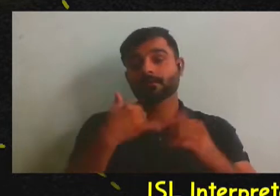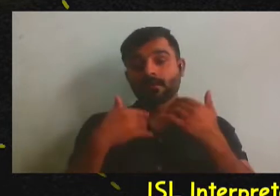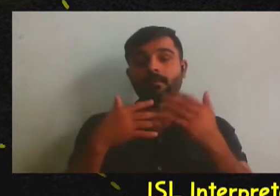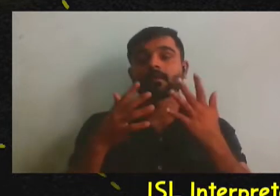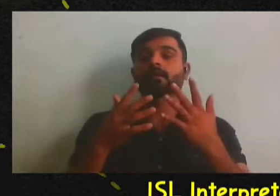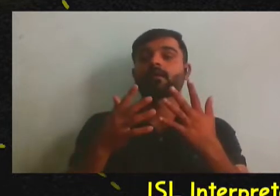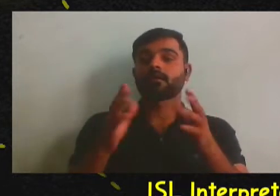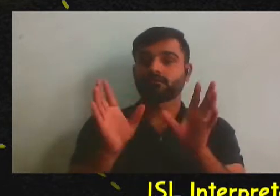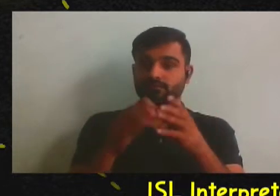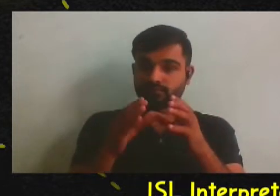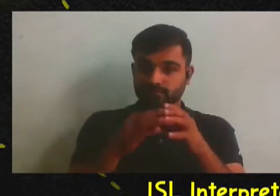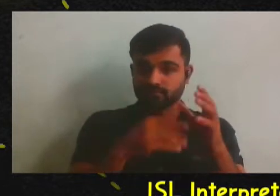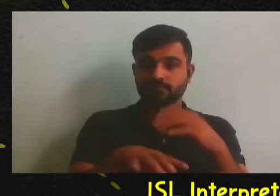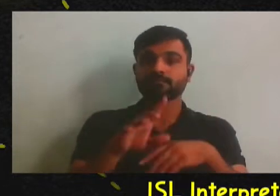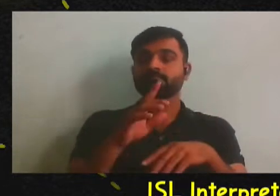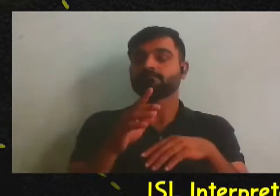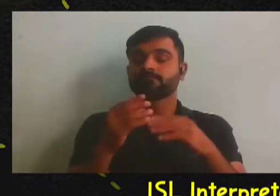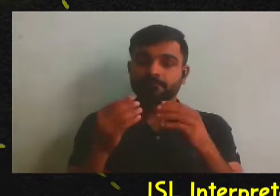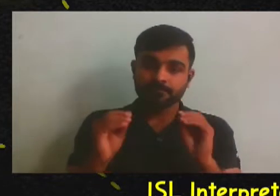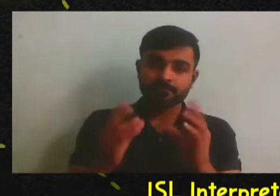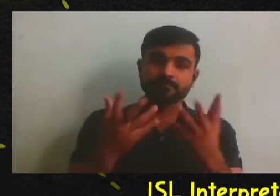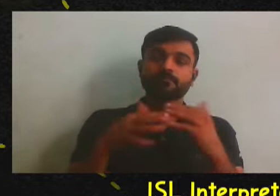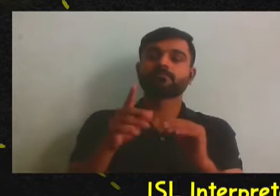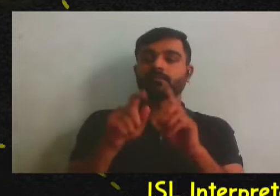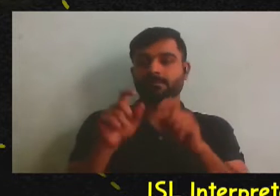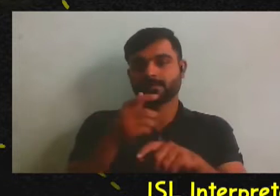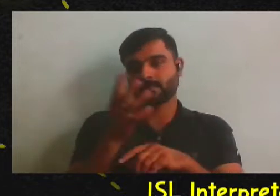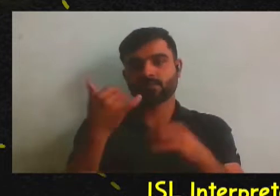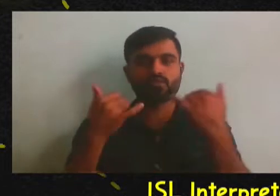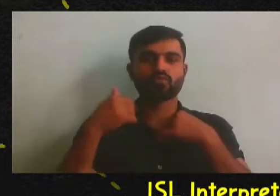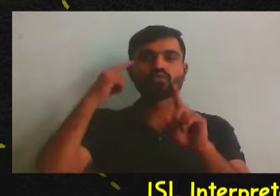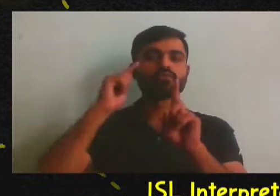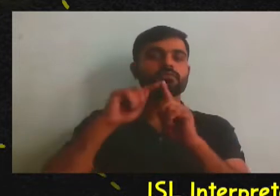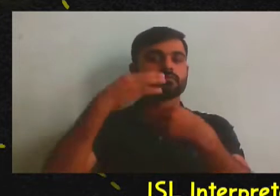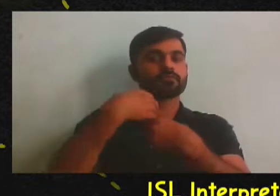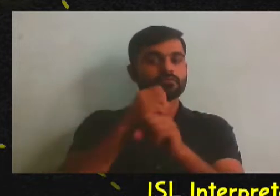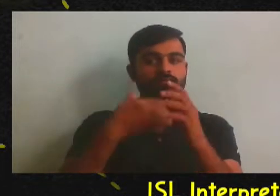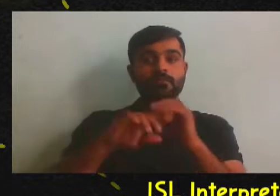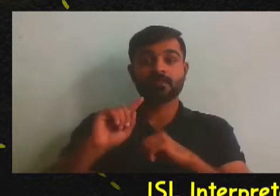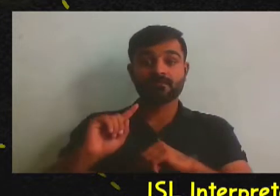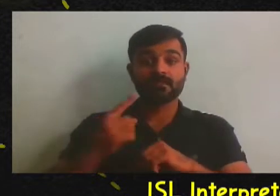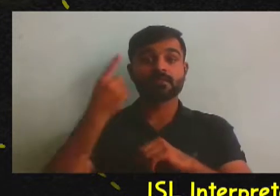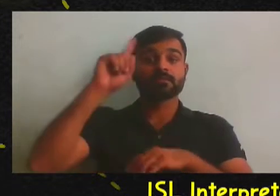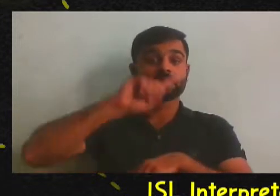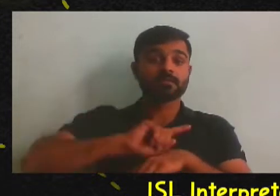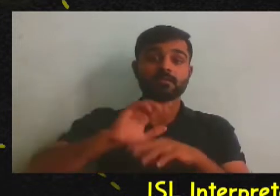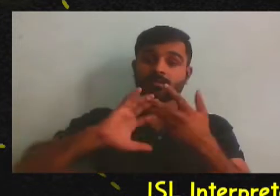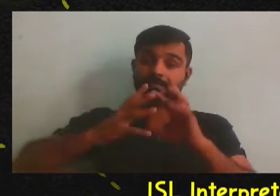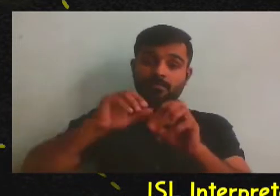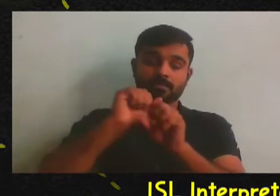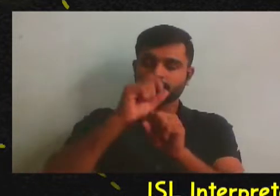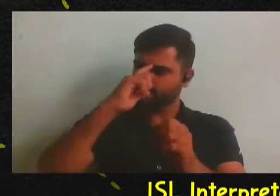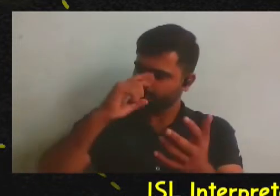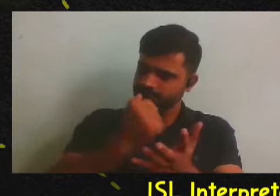end of the pool quite from the right, get-go. So our first day of functioning, we had